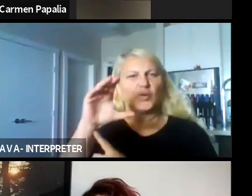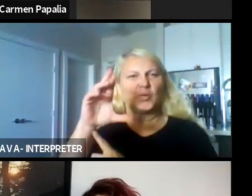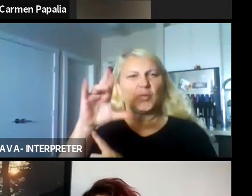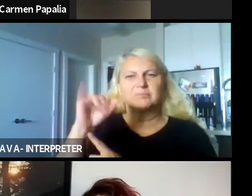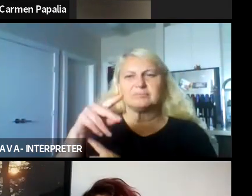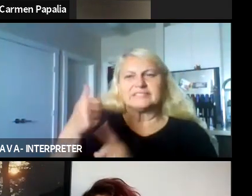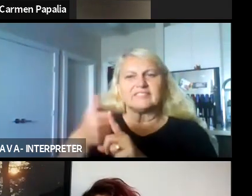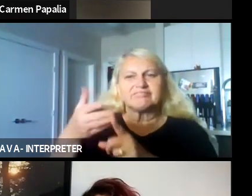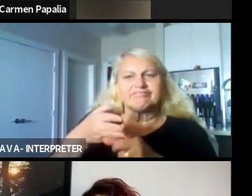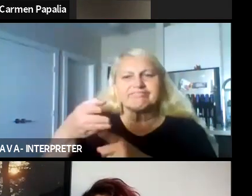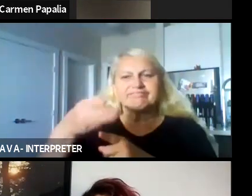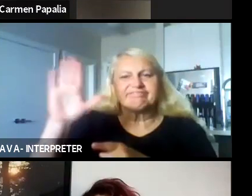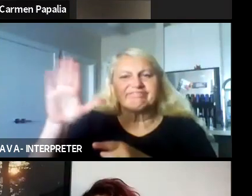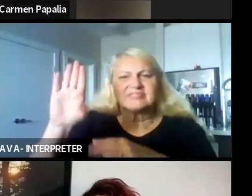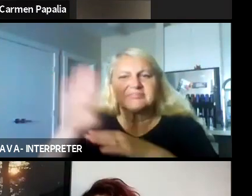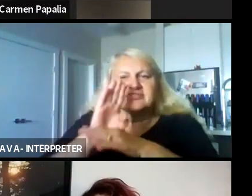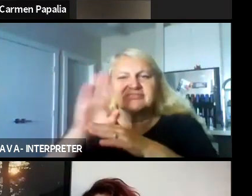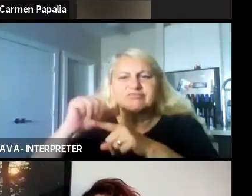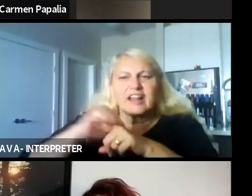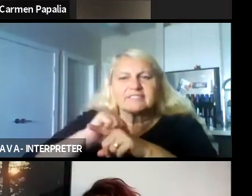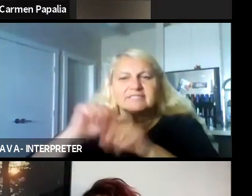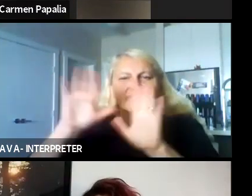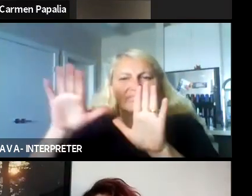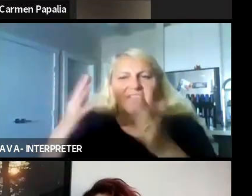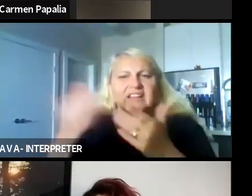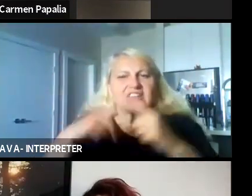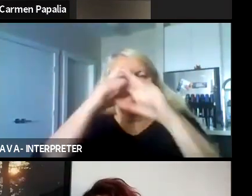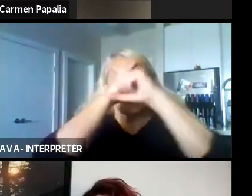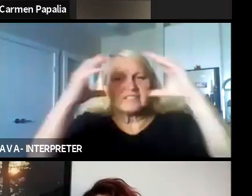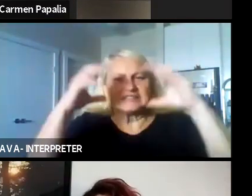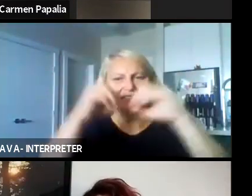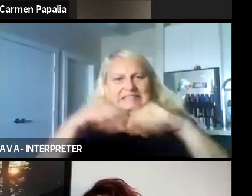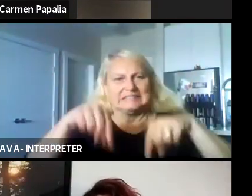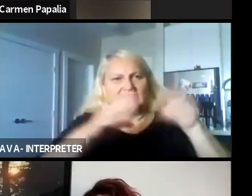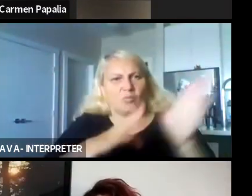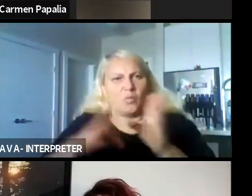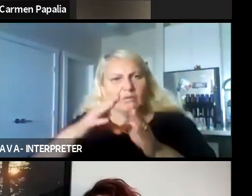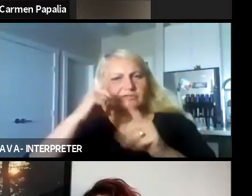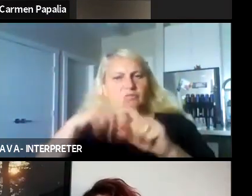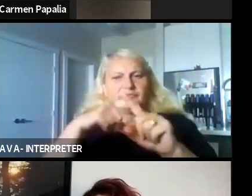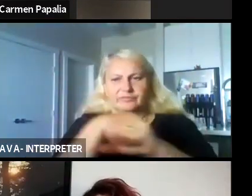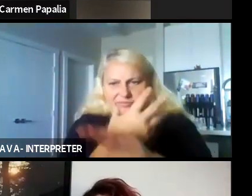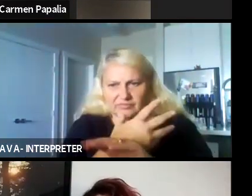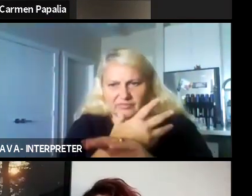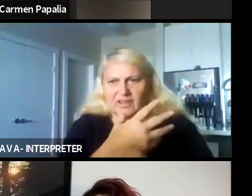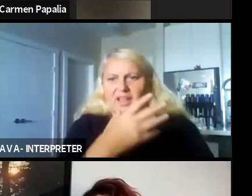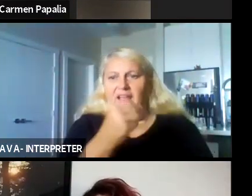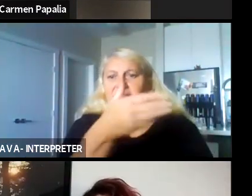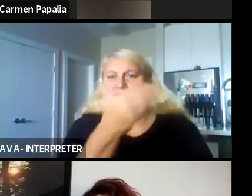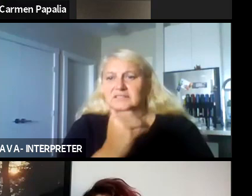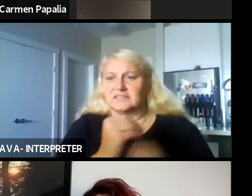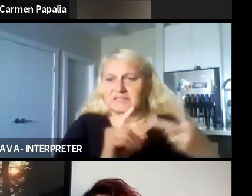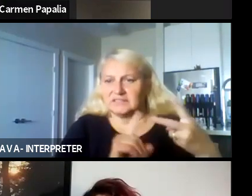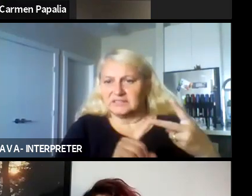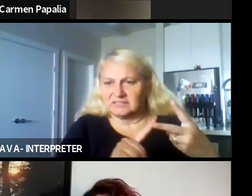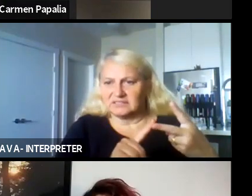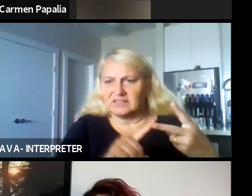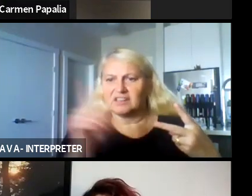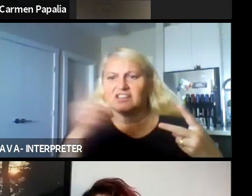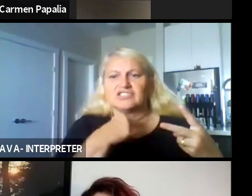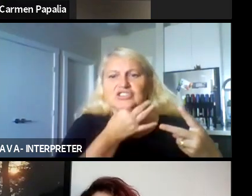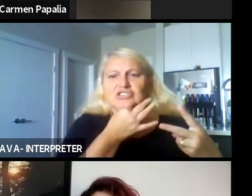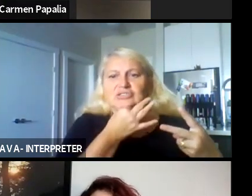And how is that practice? What are the ways your cripping practice in virtual organizing? And then the second question was, how can